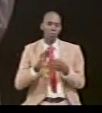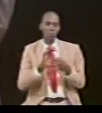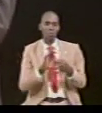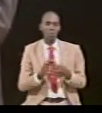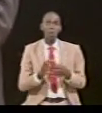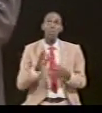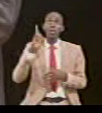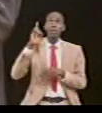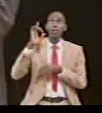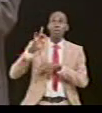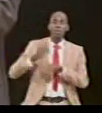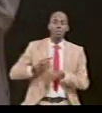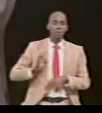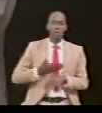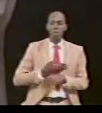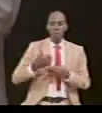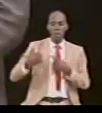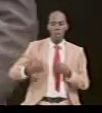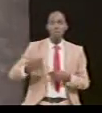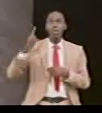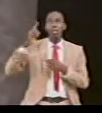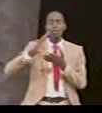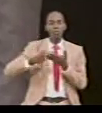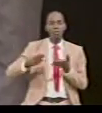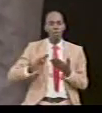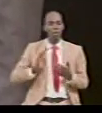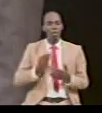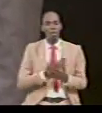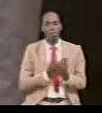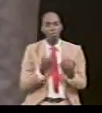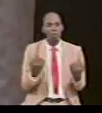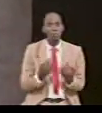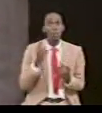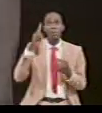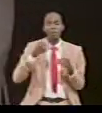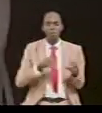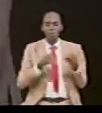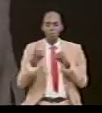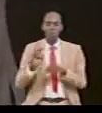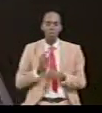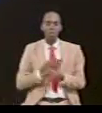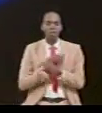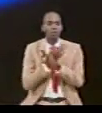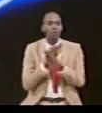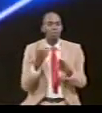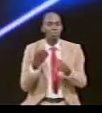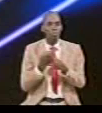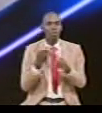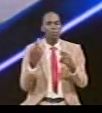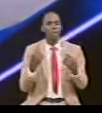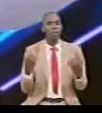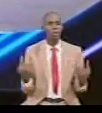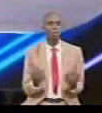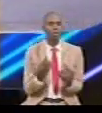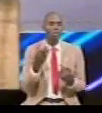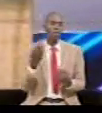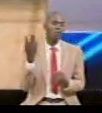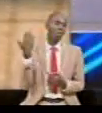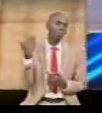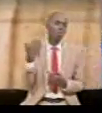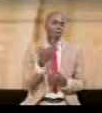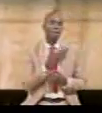touches our hearts. It forgives our sins. It sets us free from the sins of the past. And